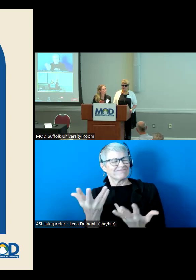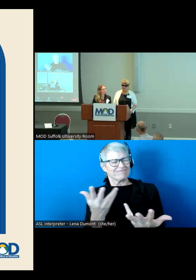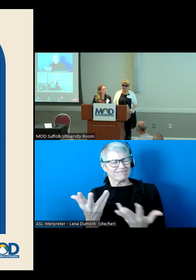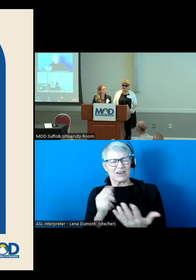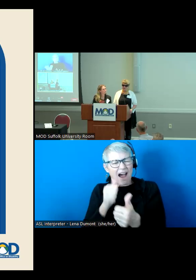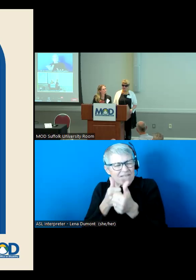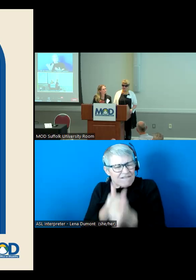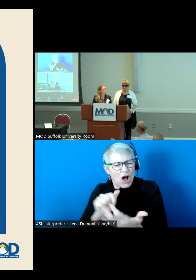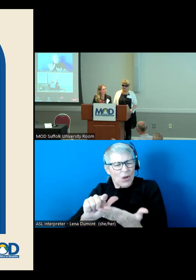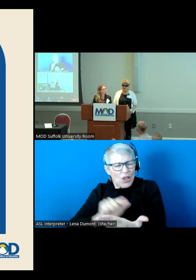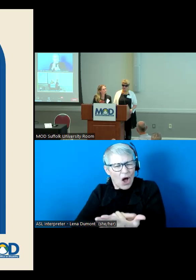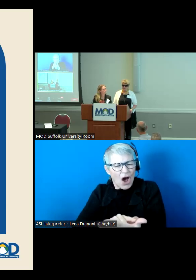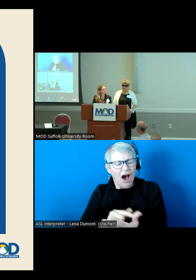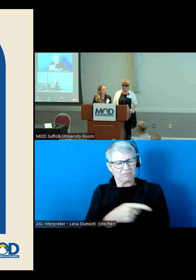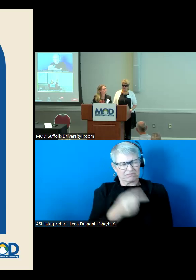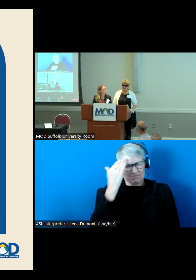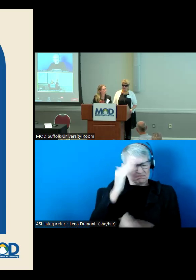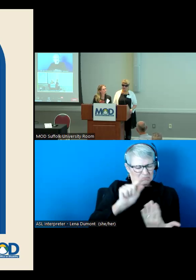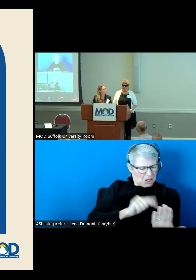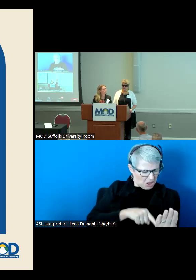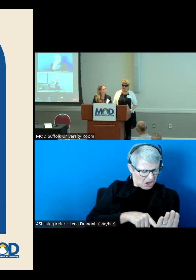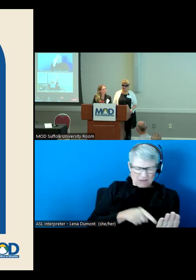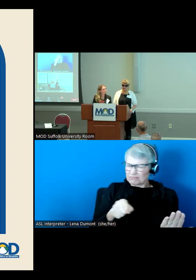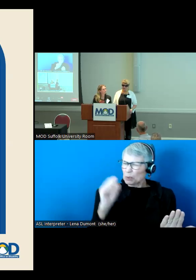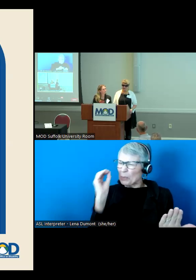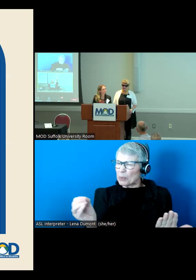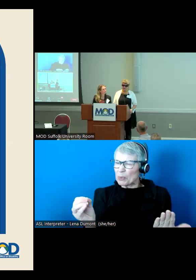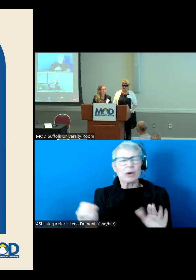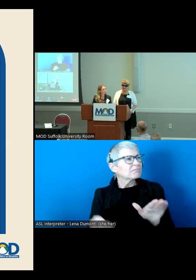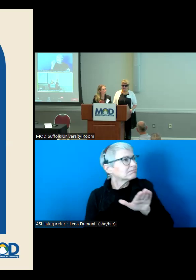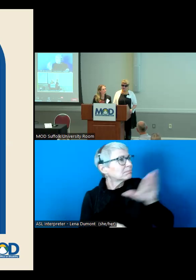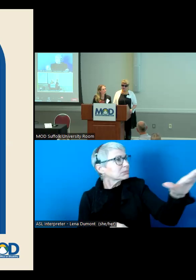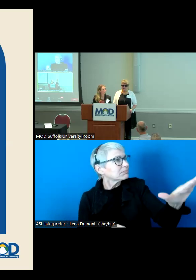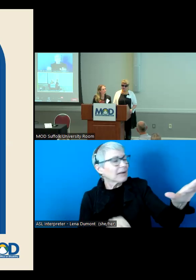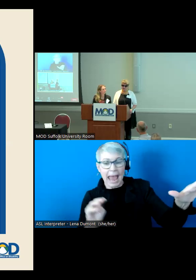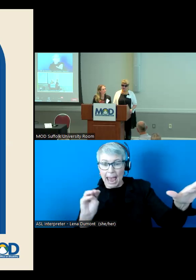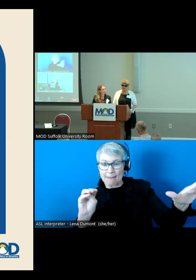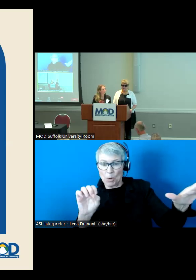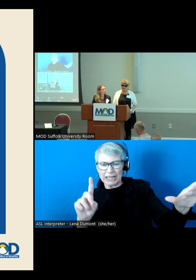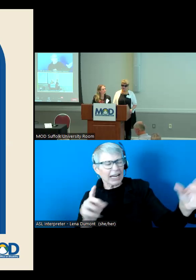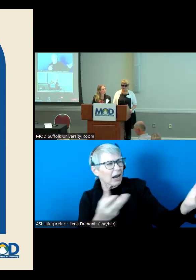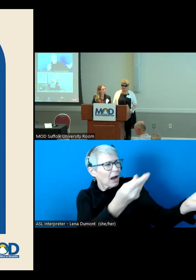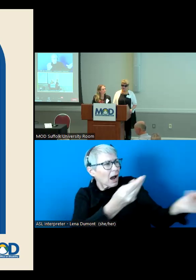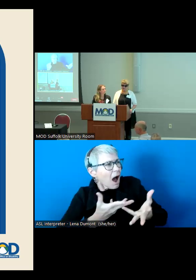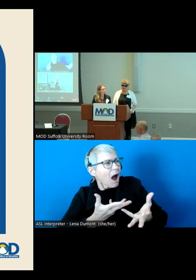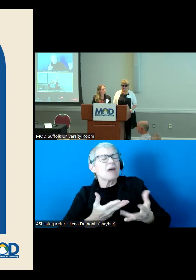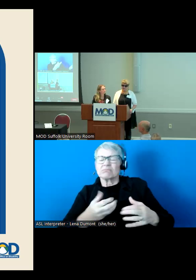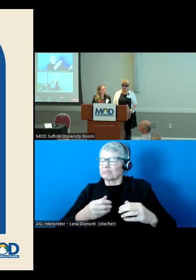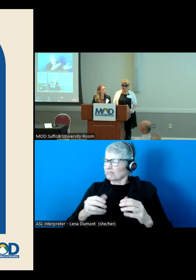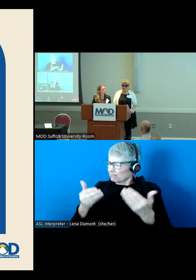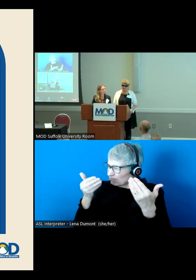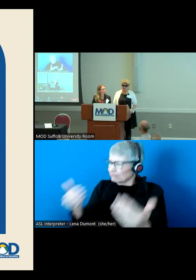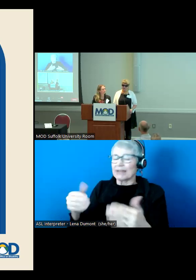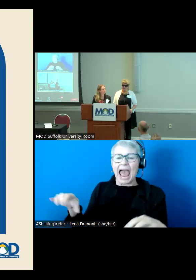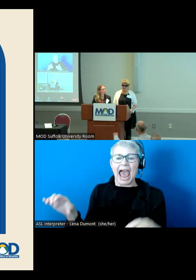law states that it should be. And he took action. Very, very strong advocate. And, you